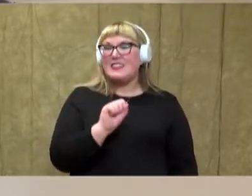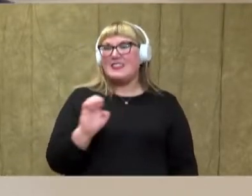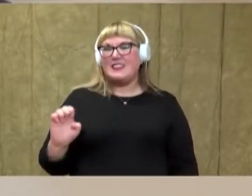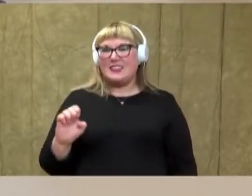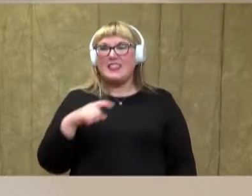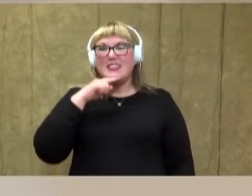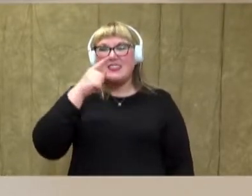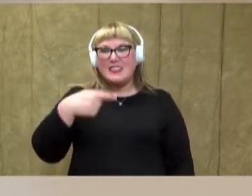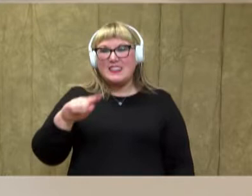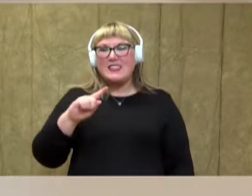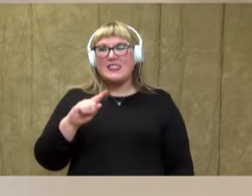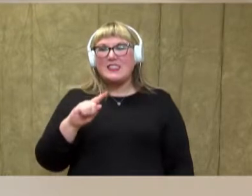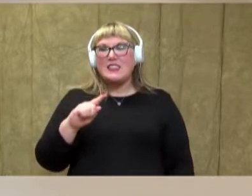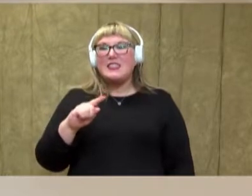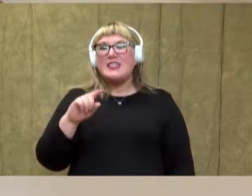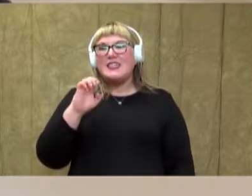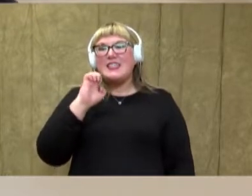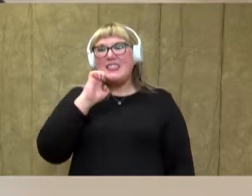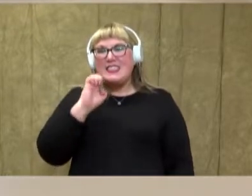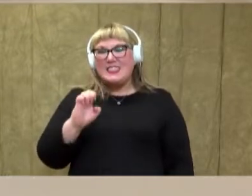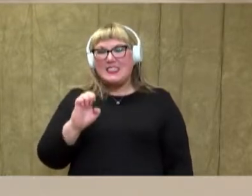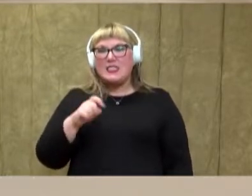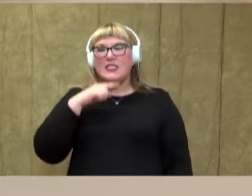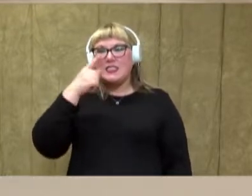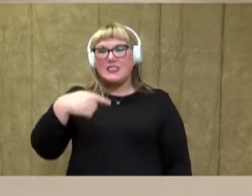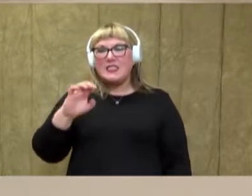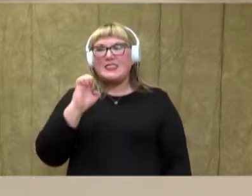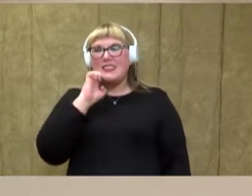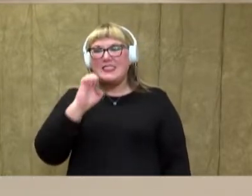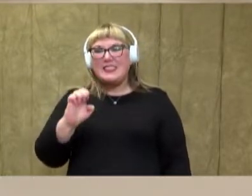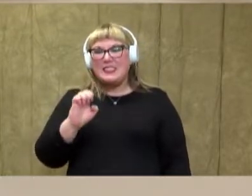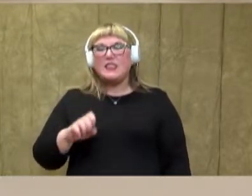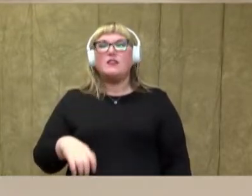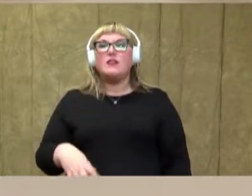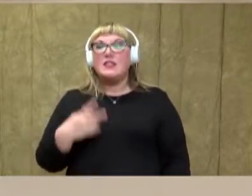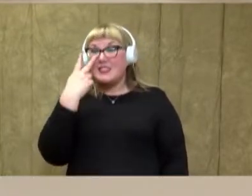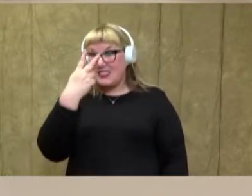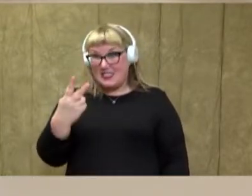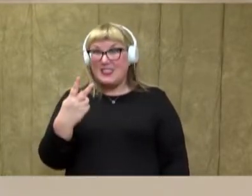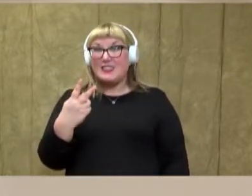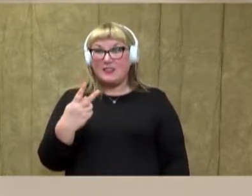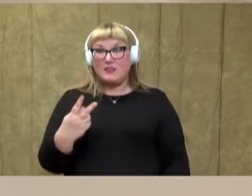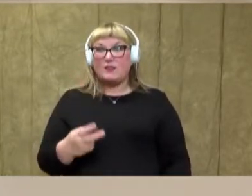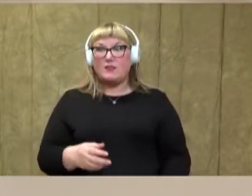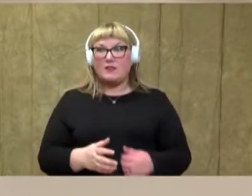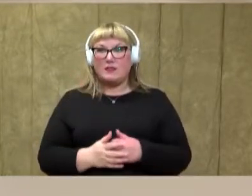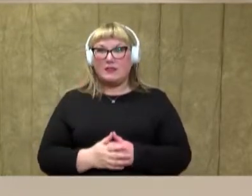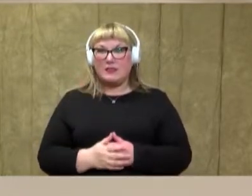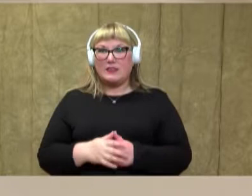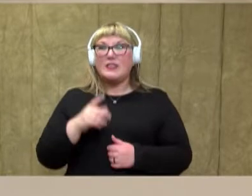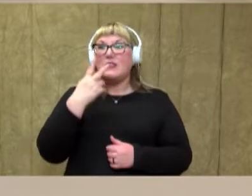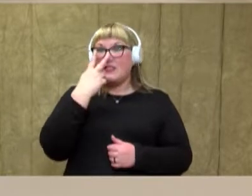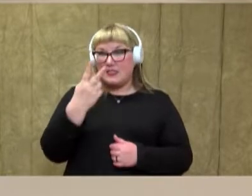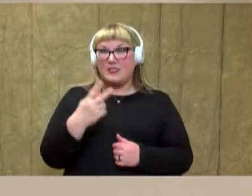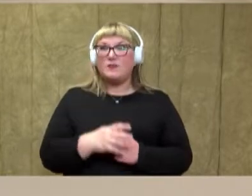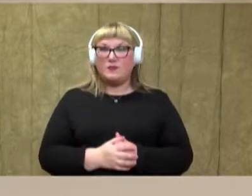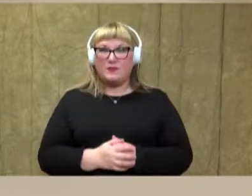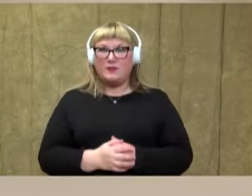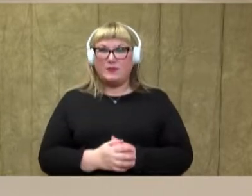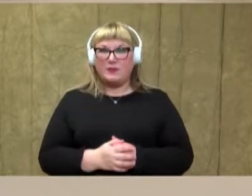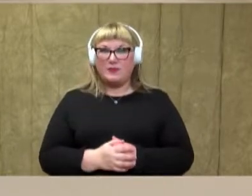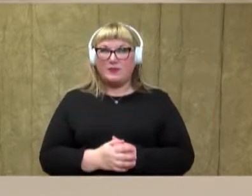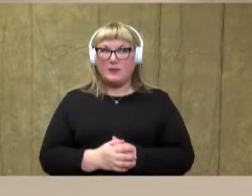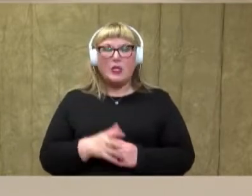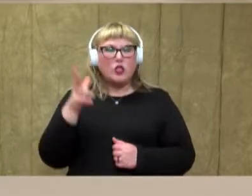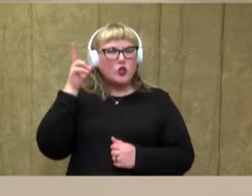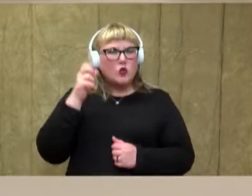In the word see, do we hear the sh sound? See, see.